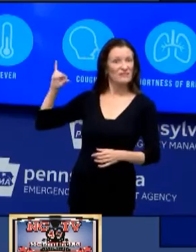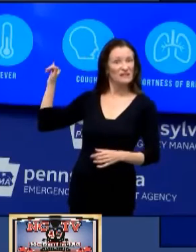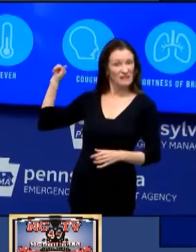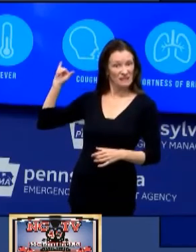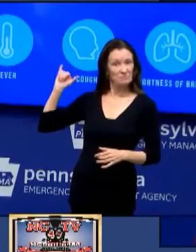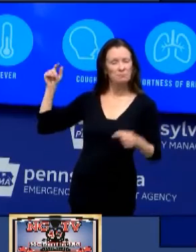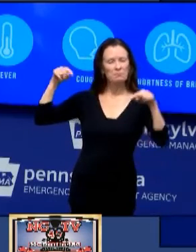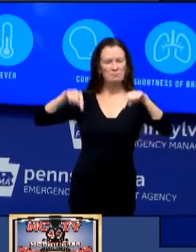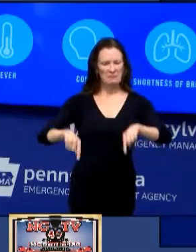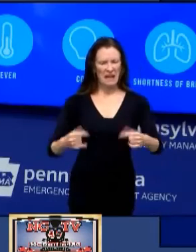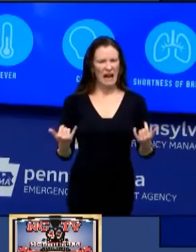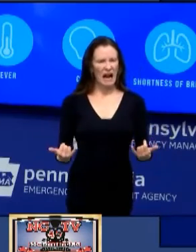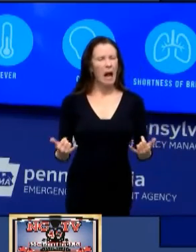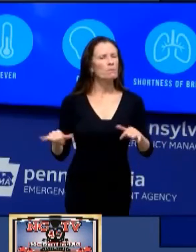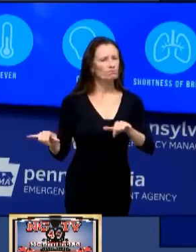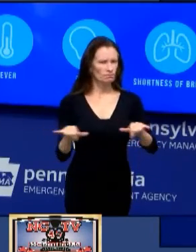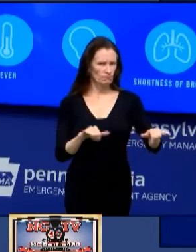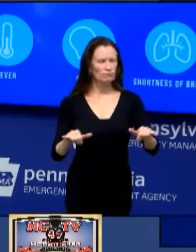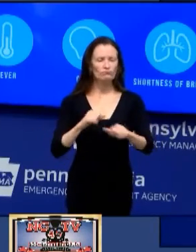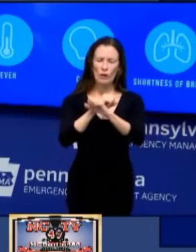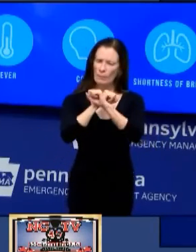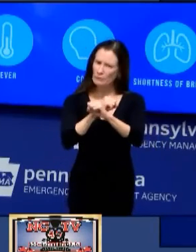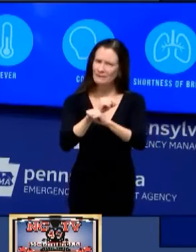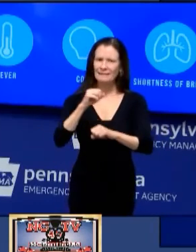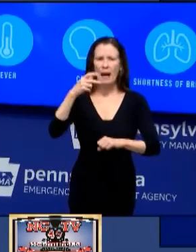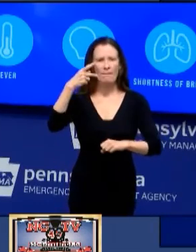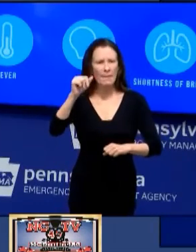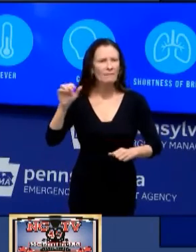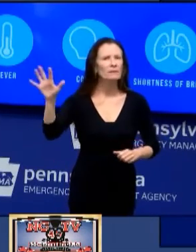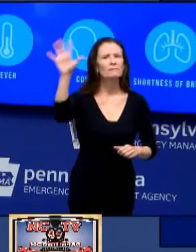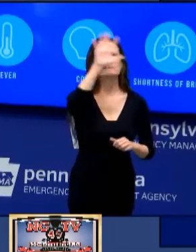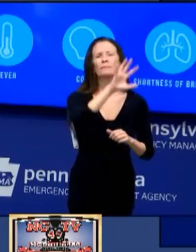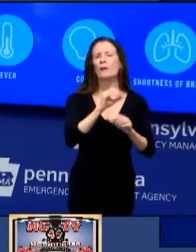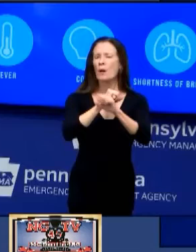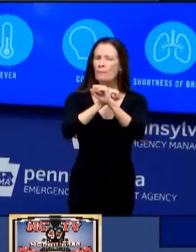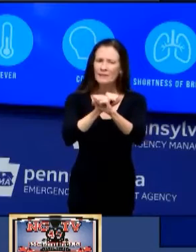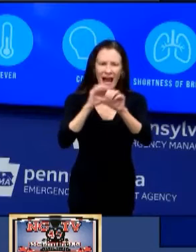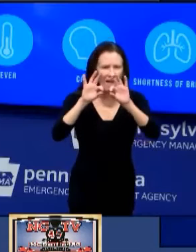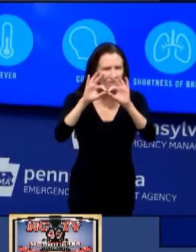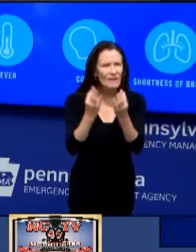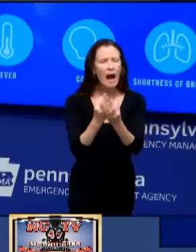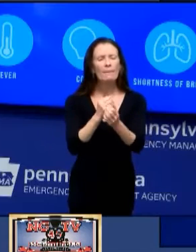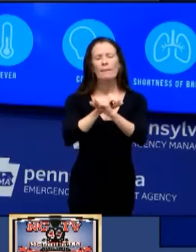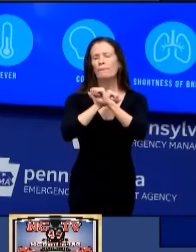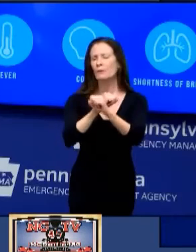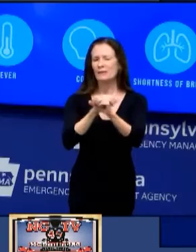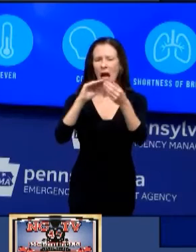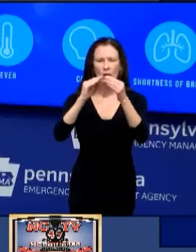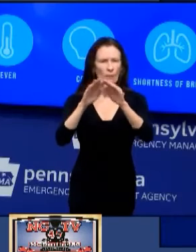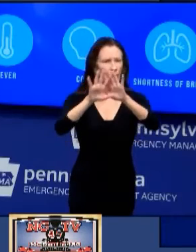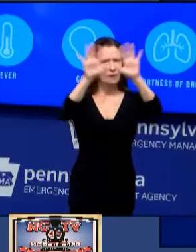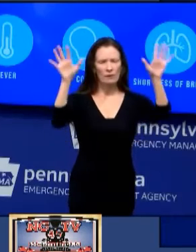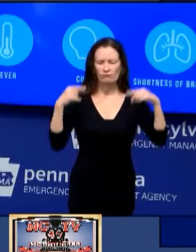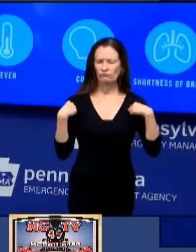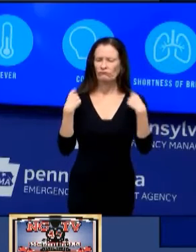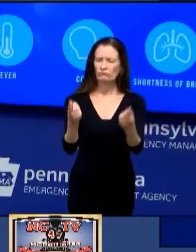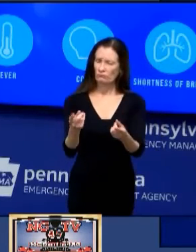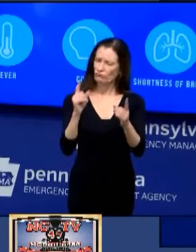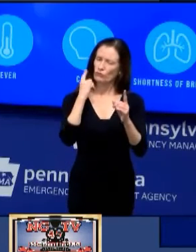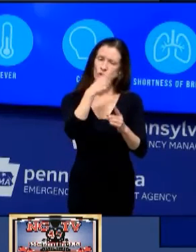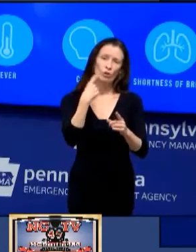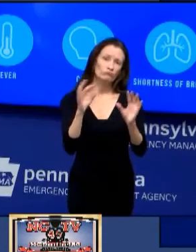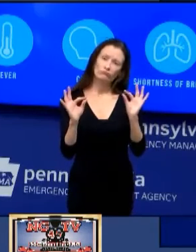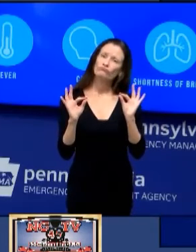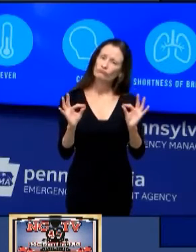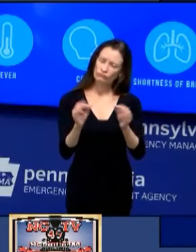their community. This is from PBS 39. We're seeing stress on the healthcare system in the Philadelphia, Lehigh Valley, Hazleton,